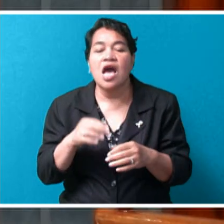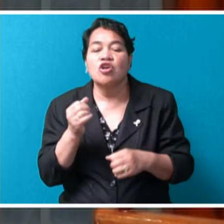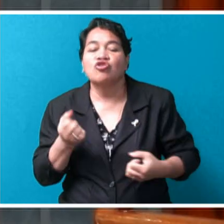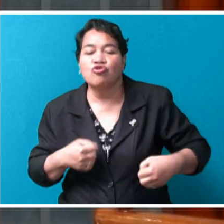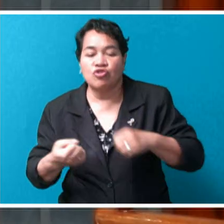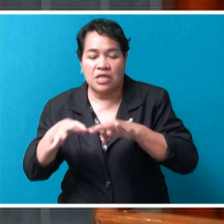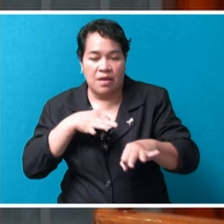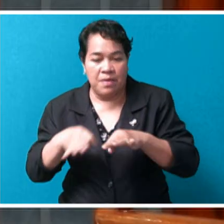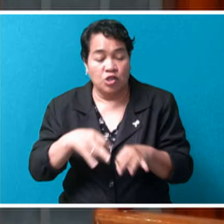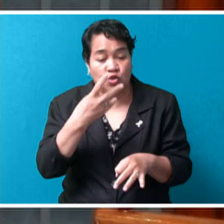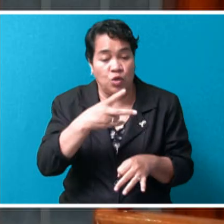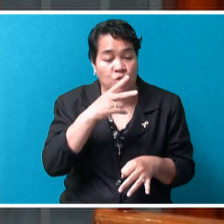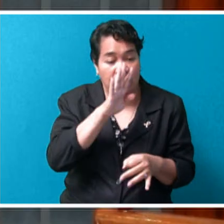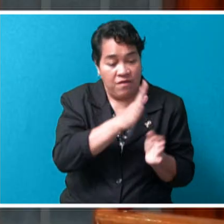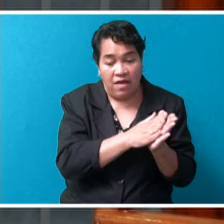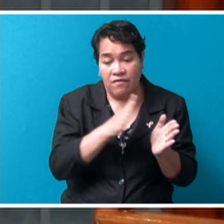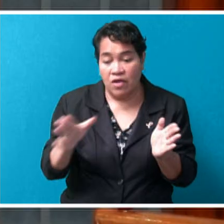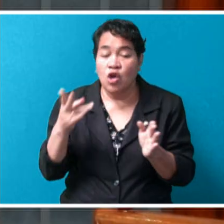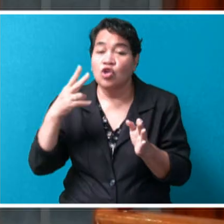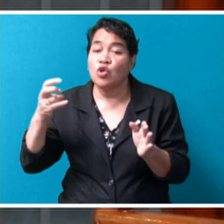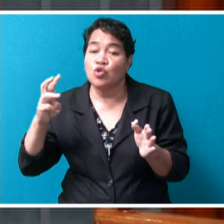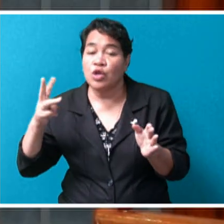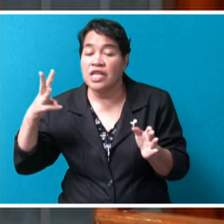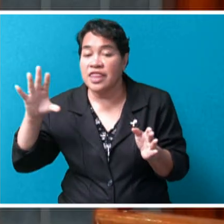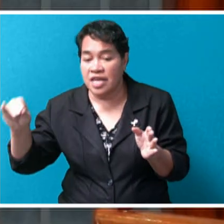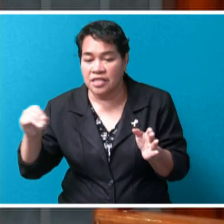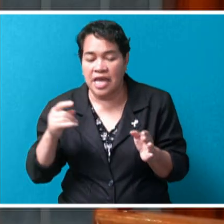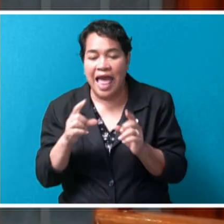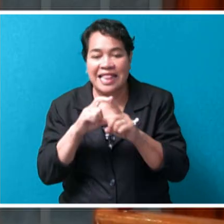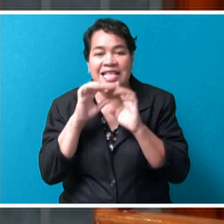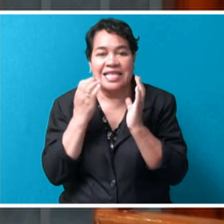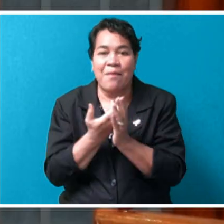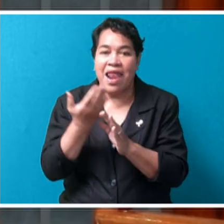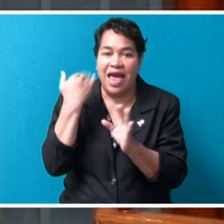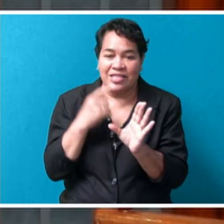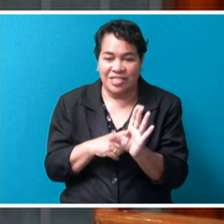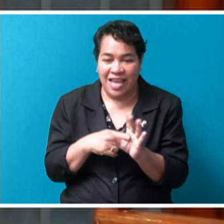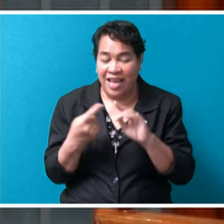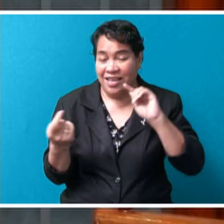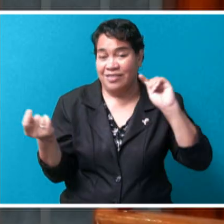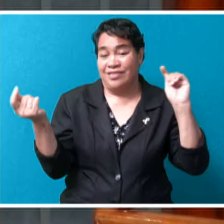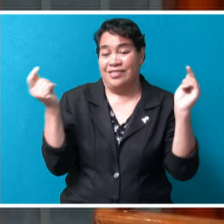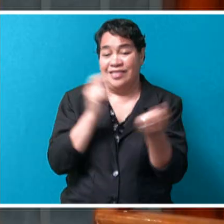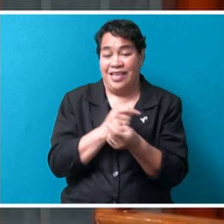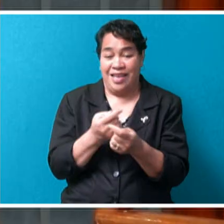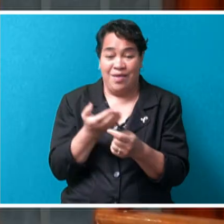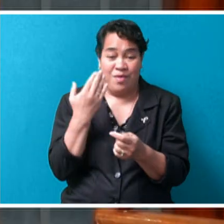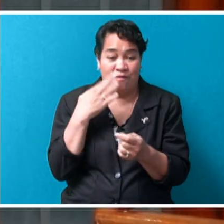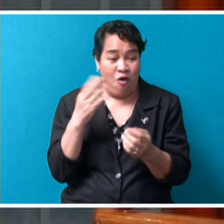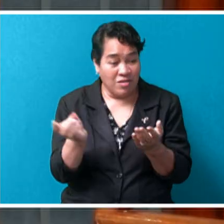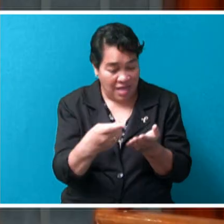2025-2030 in December last year, marking the formal shift to a data-driven ecosystem